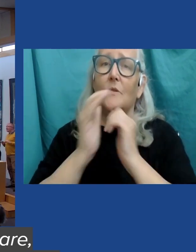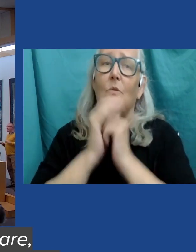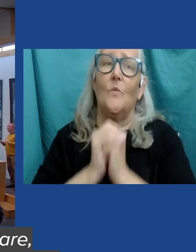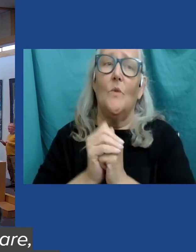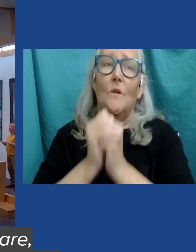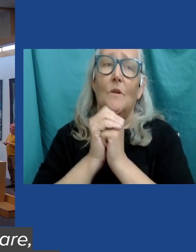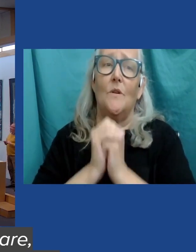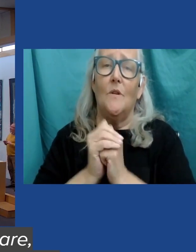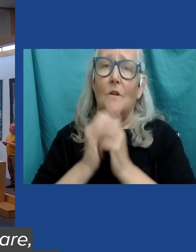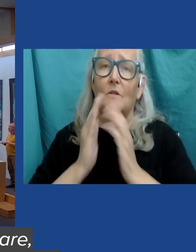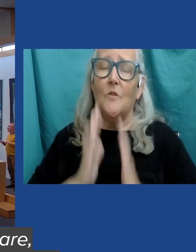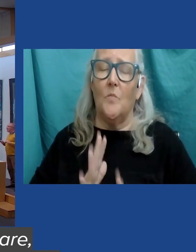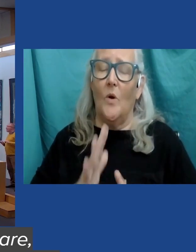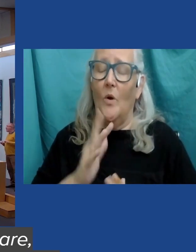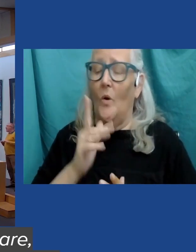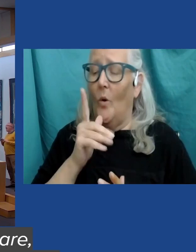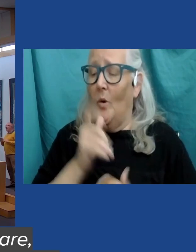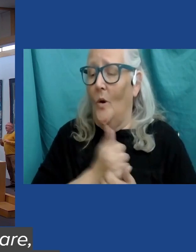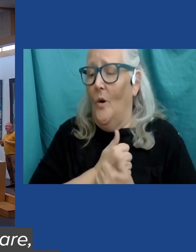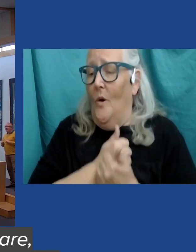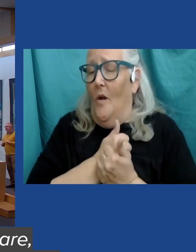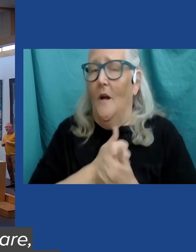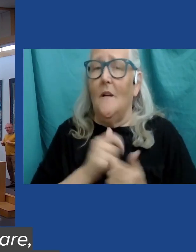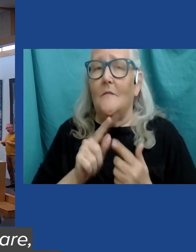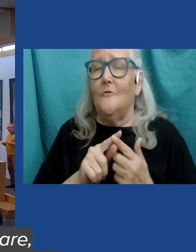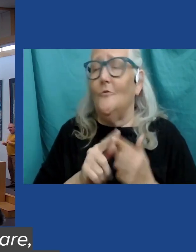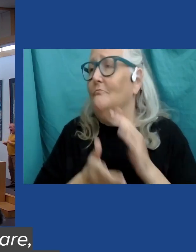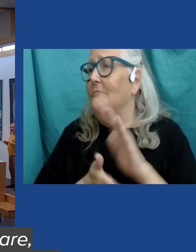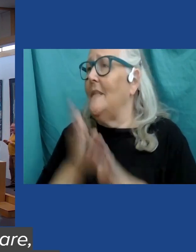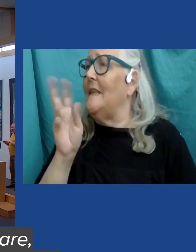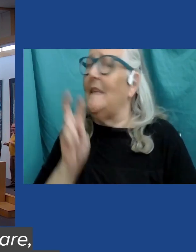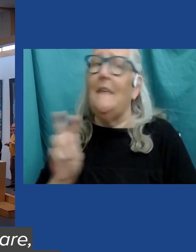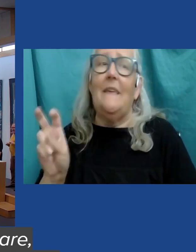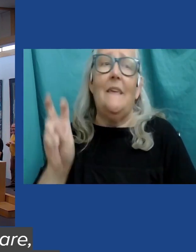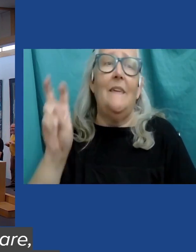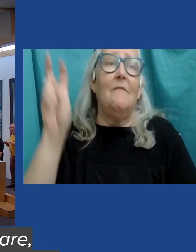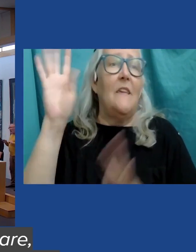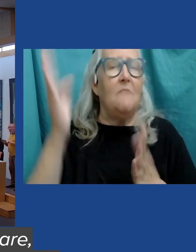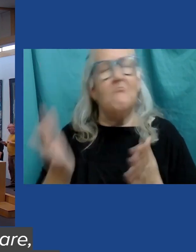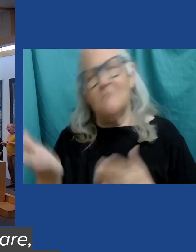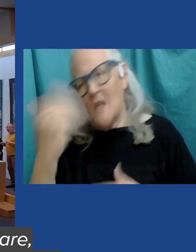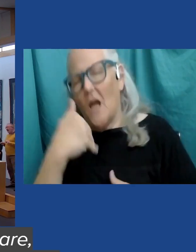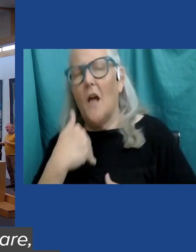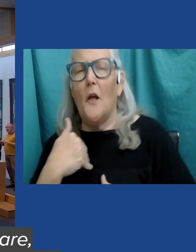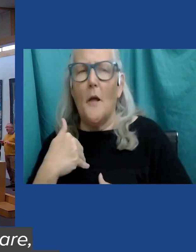worshipper, lover of leaving. Ours is no